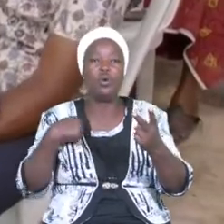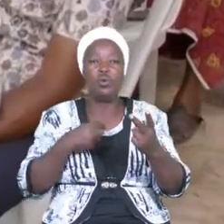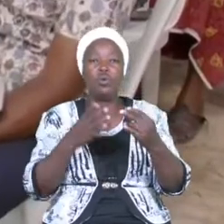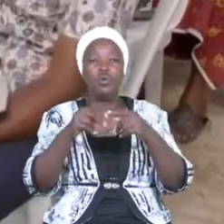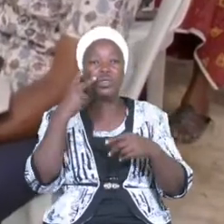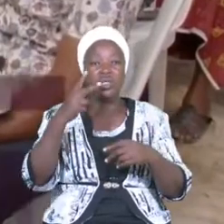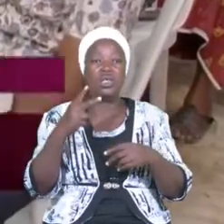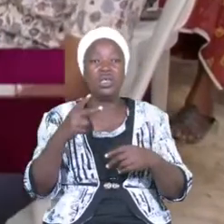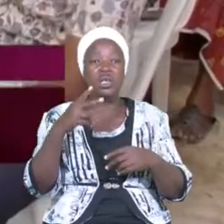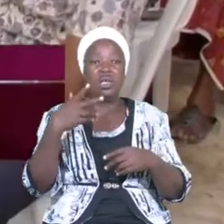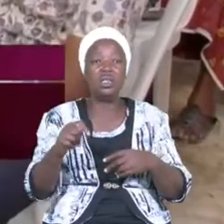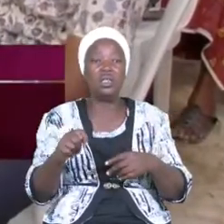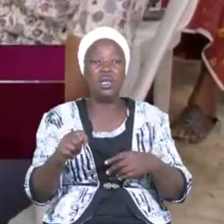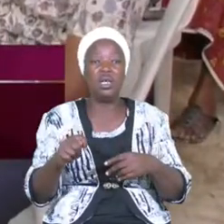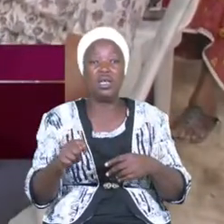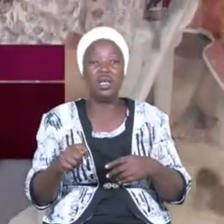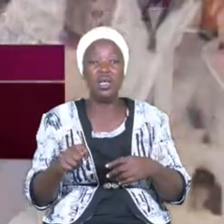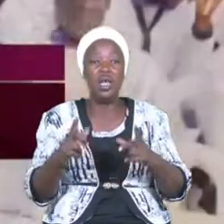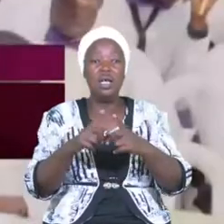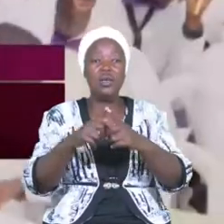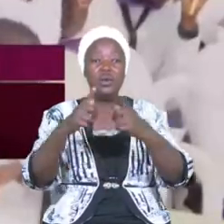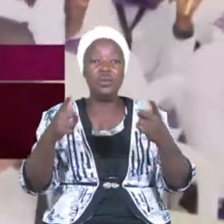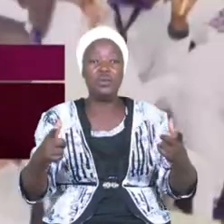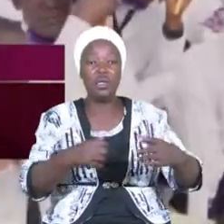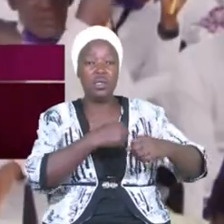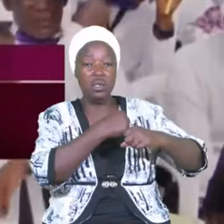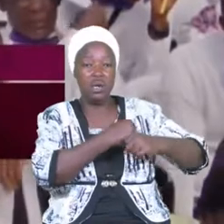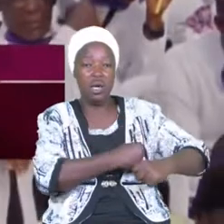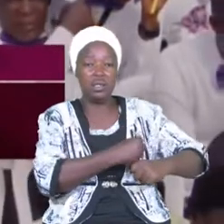supernatural goods for obedient